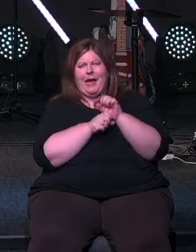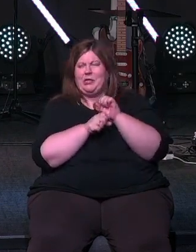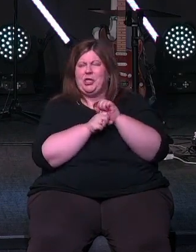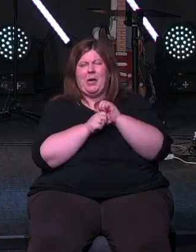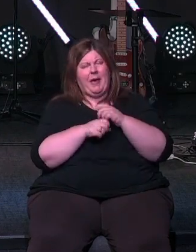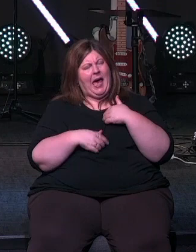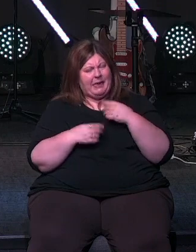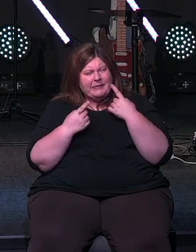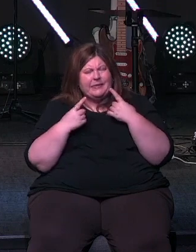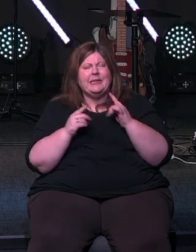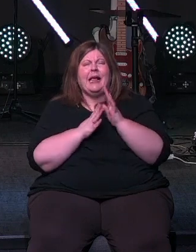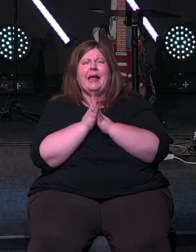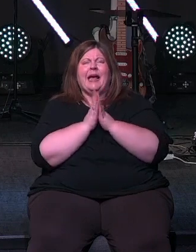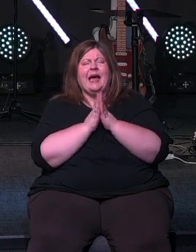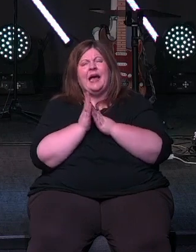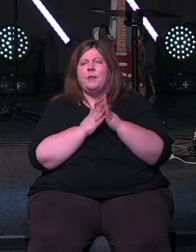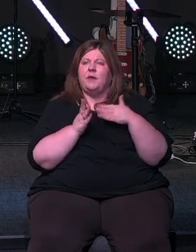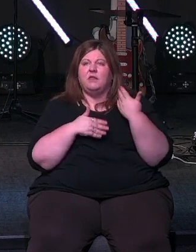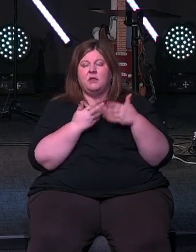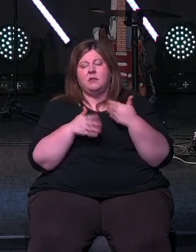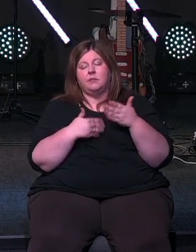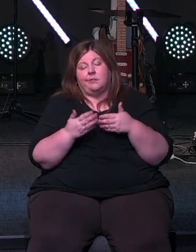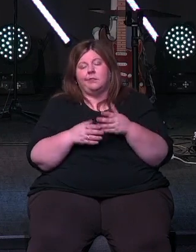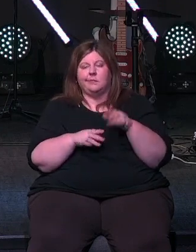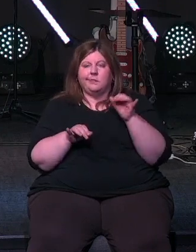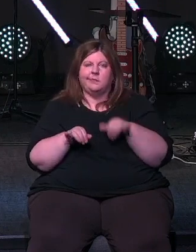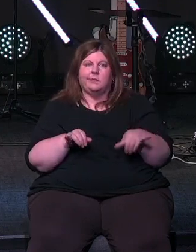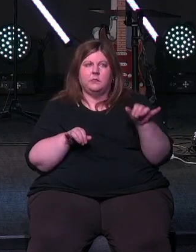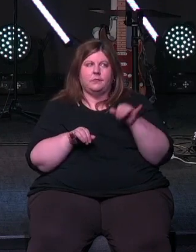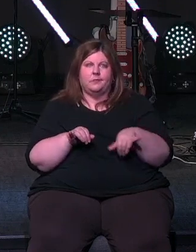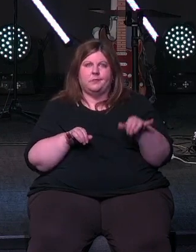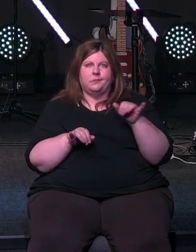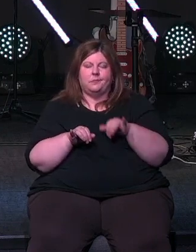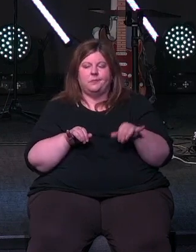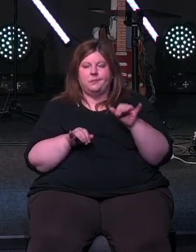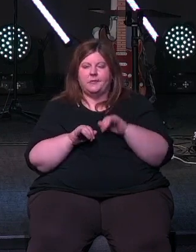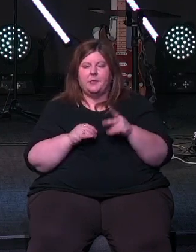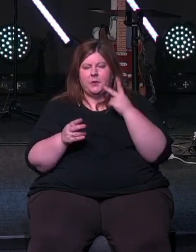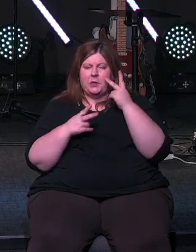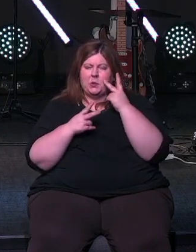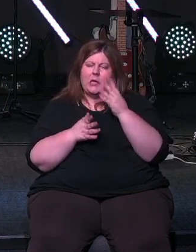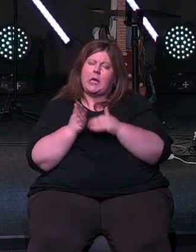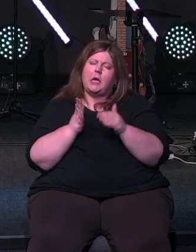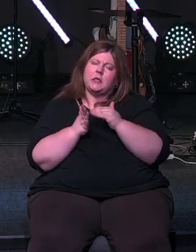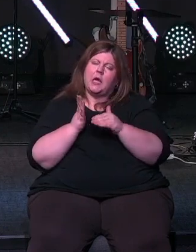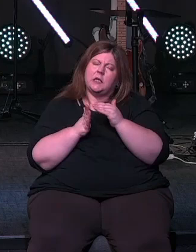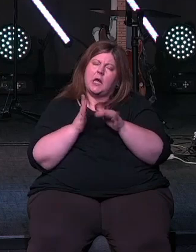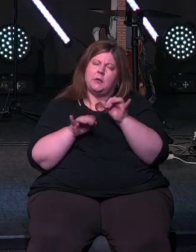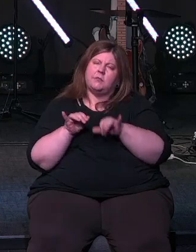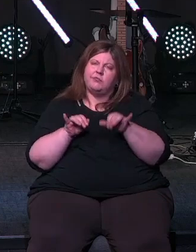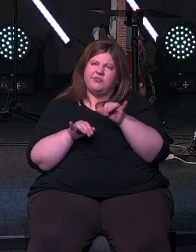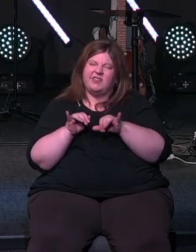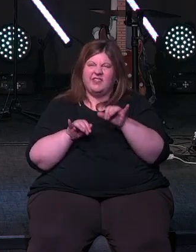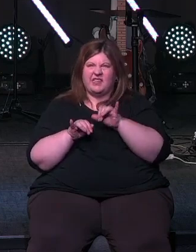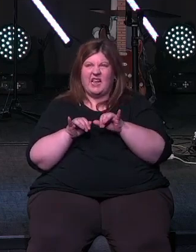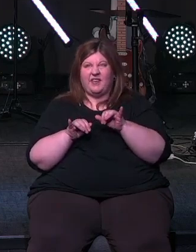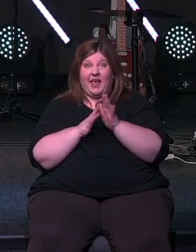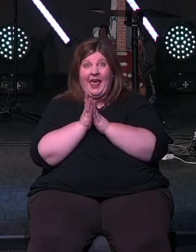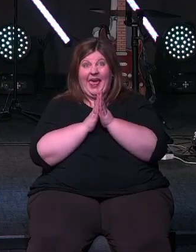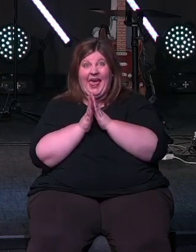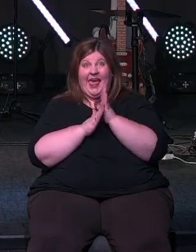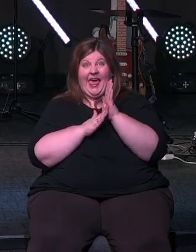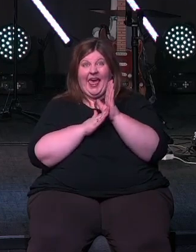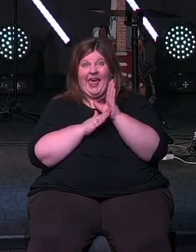worked for and desired. But I think sometimes when you see something over and over and over on a regular basis, you kind of lose some of the